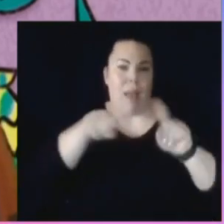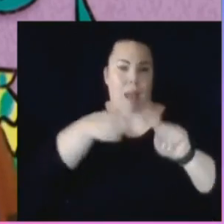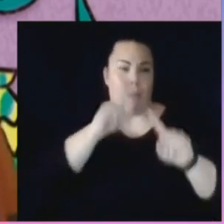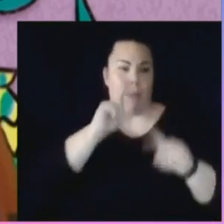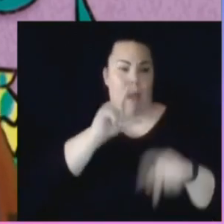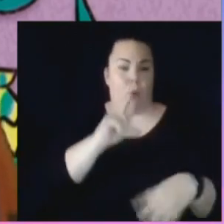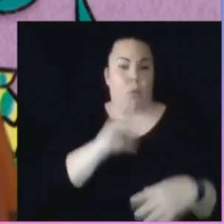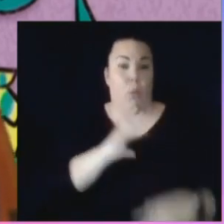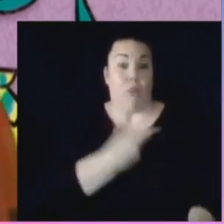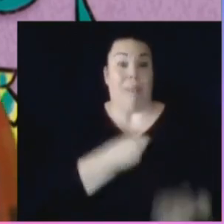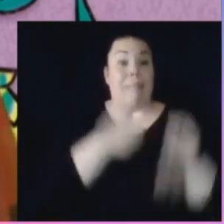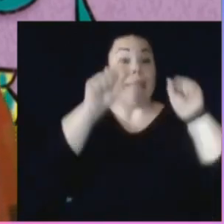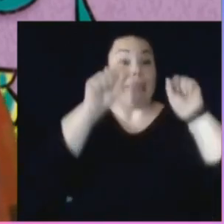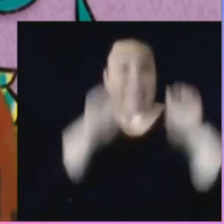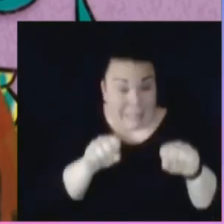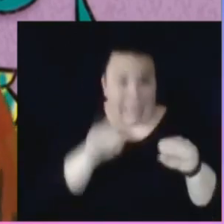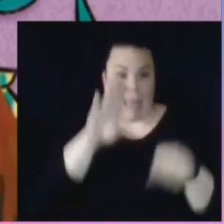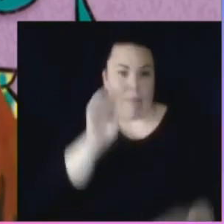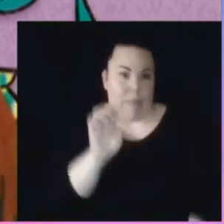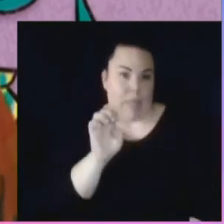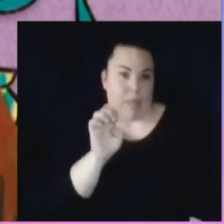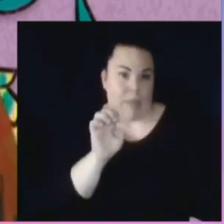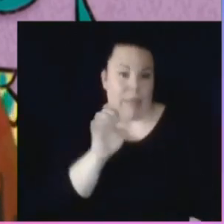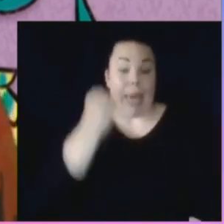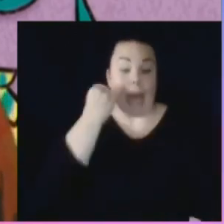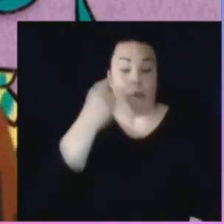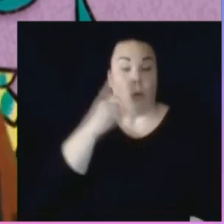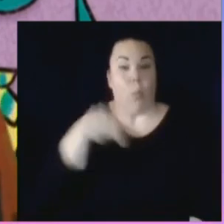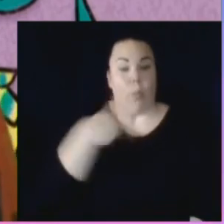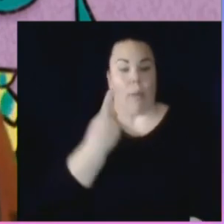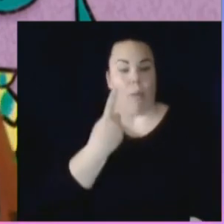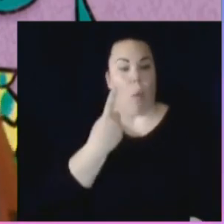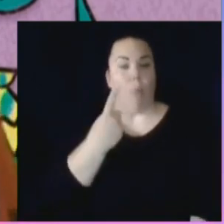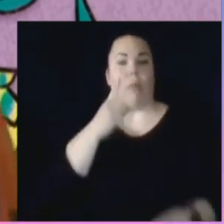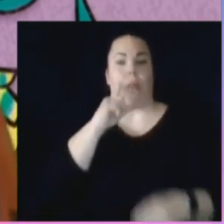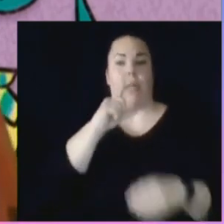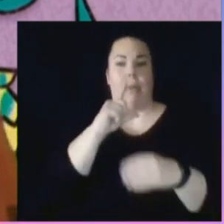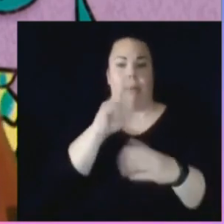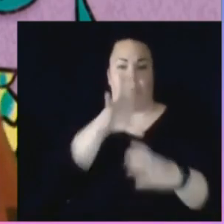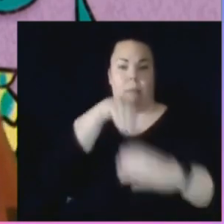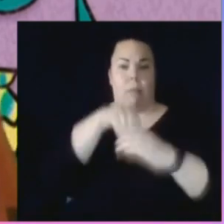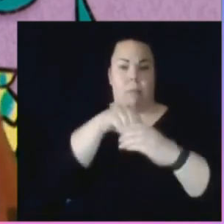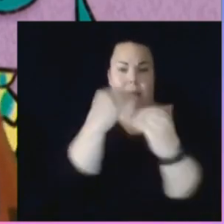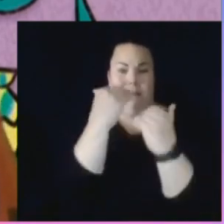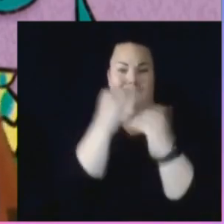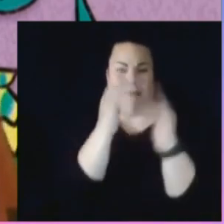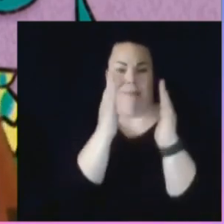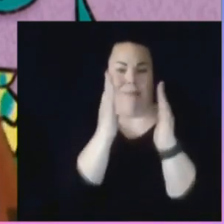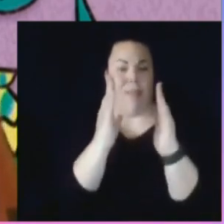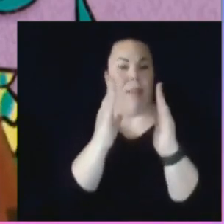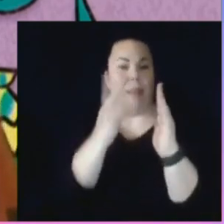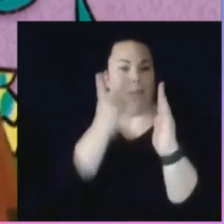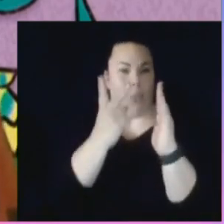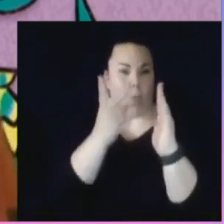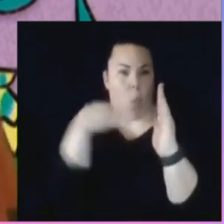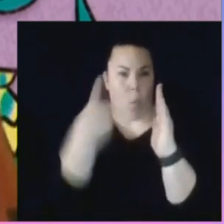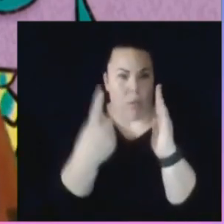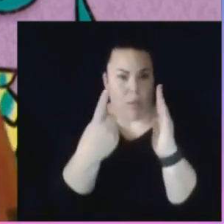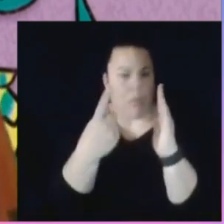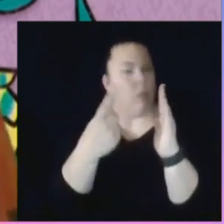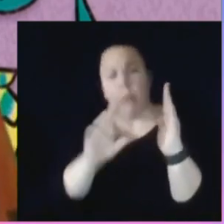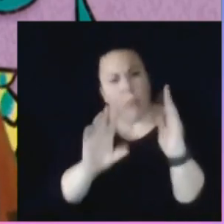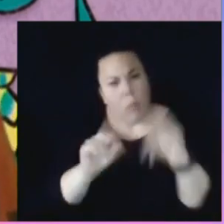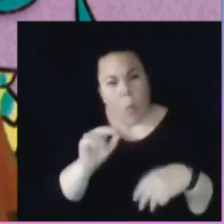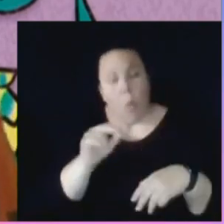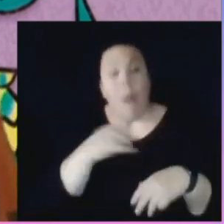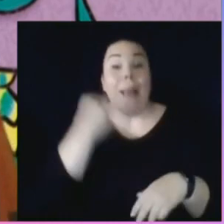when we constantly discipline it into the visual. Because also in order for us to see something, we have to already have a